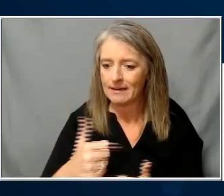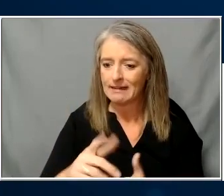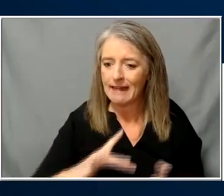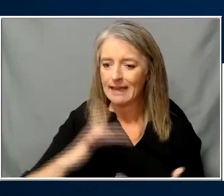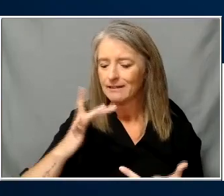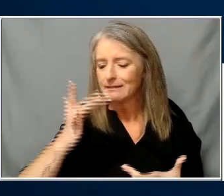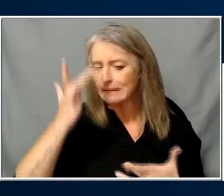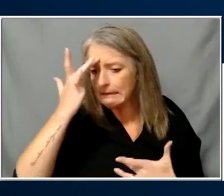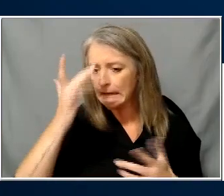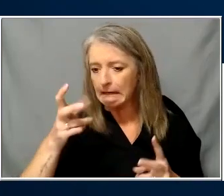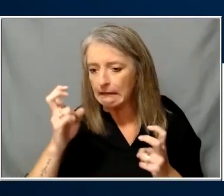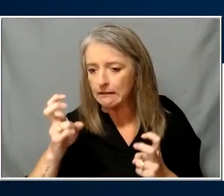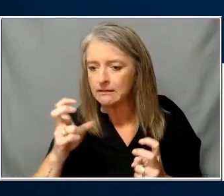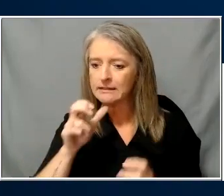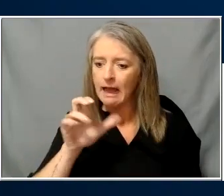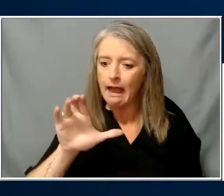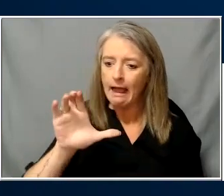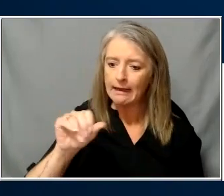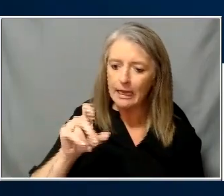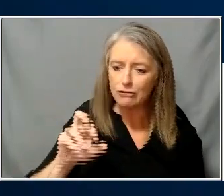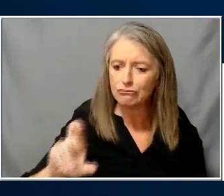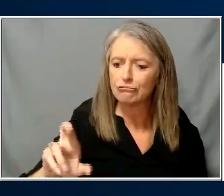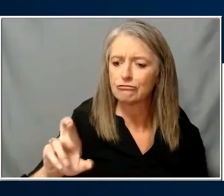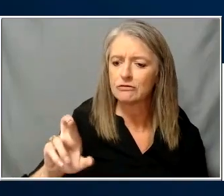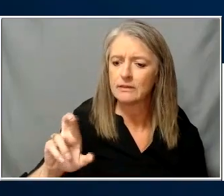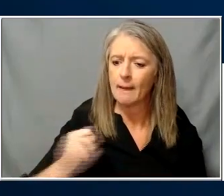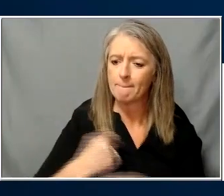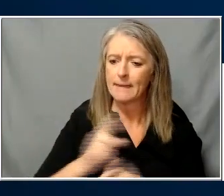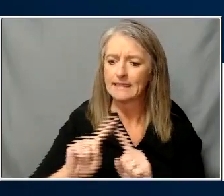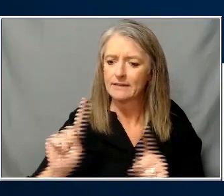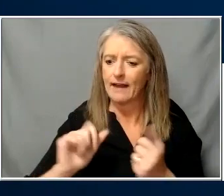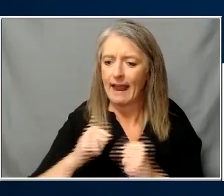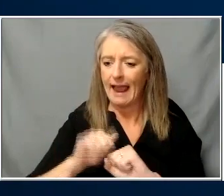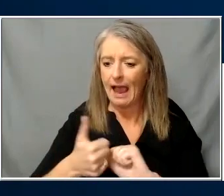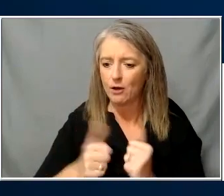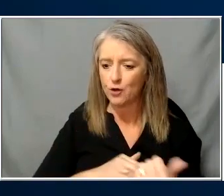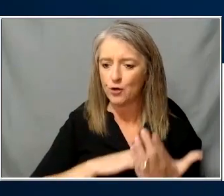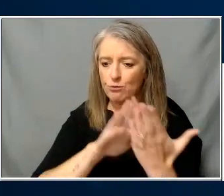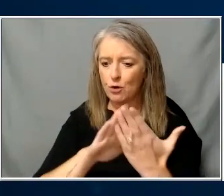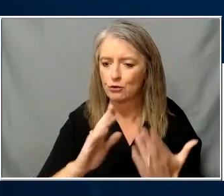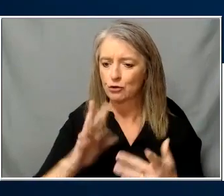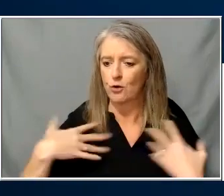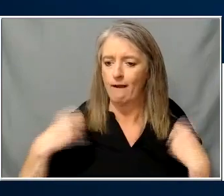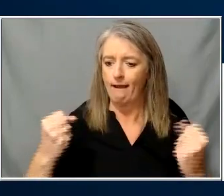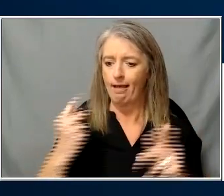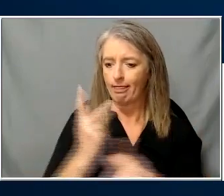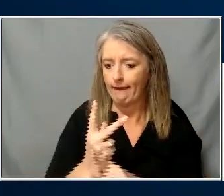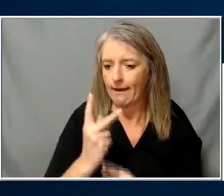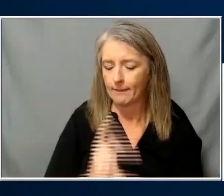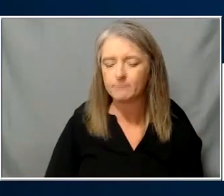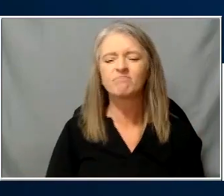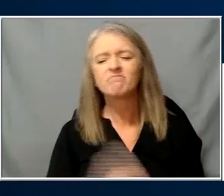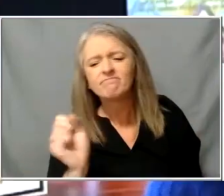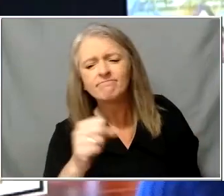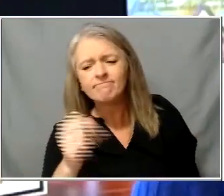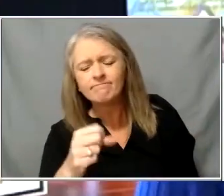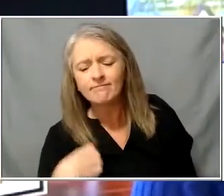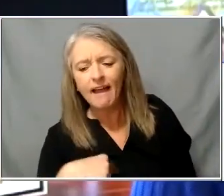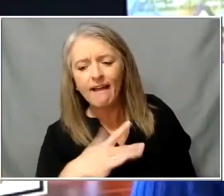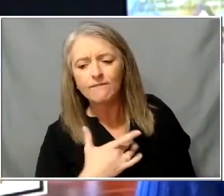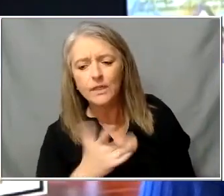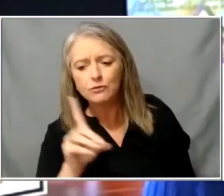rather than a cancer? Does that make a difference in the way you approach your health care? I think it does. I think I